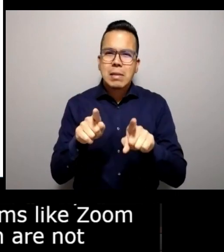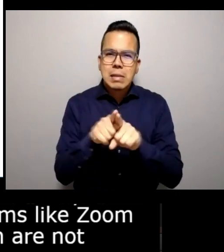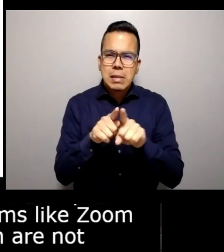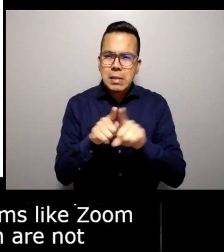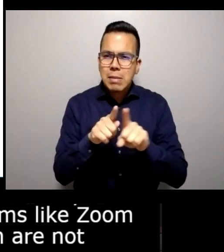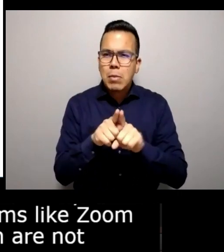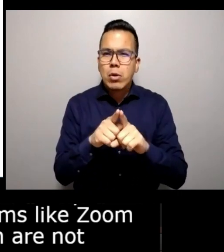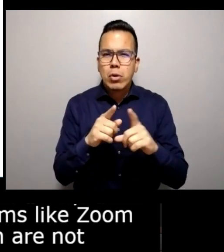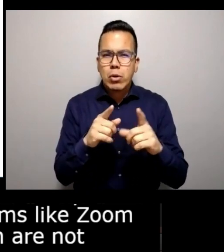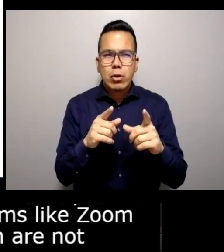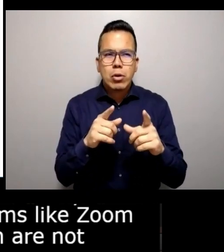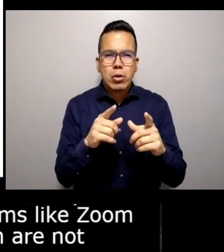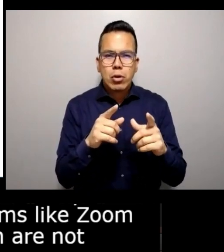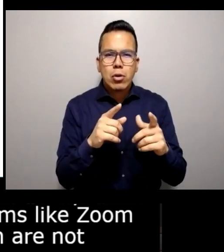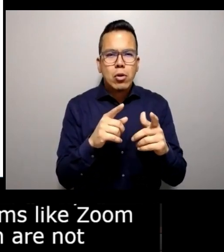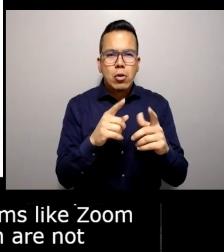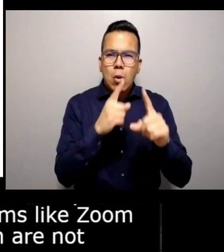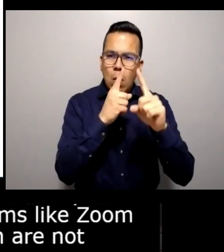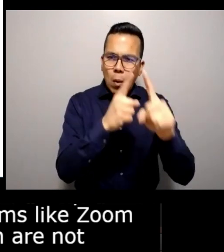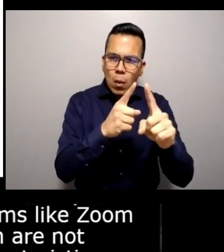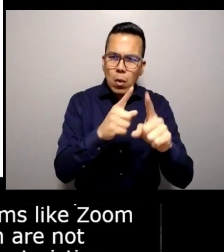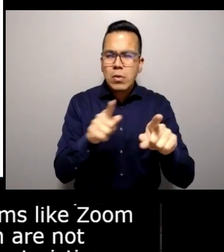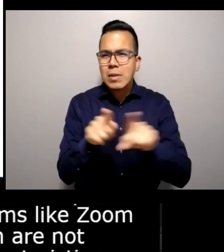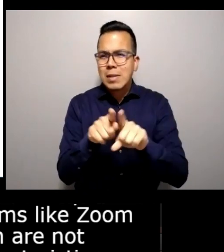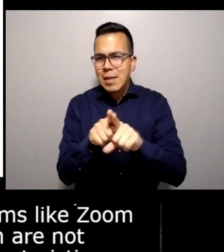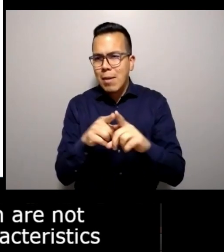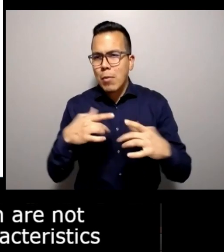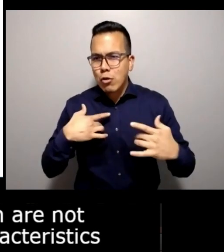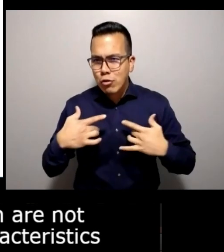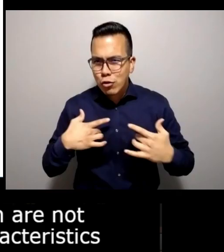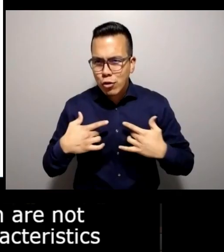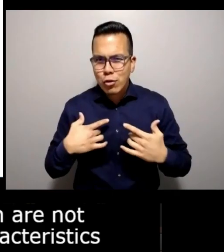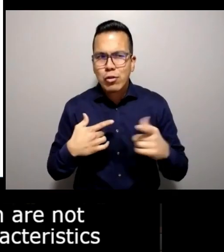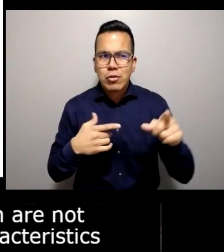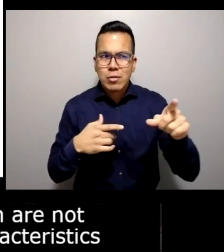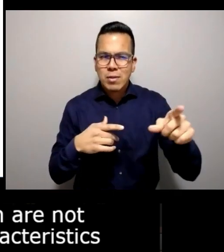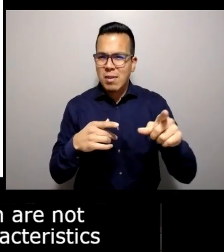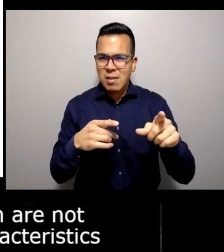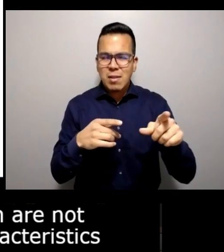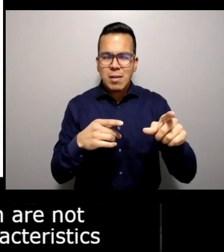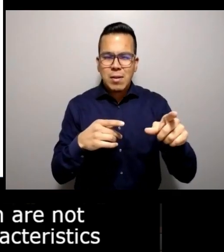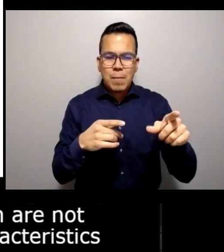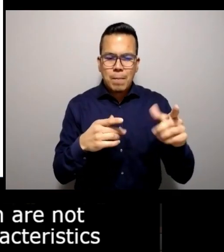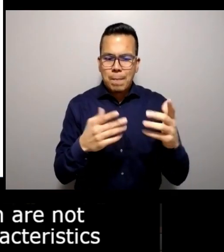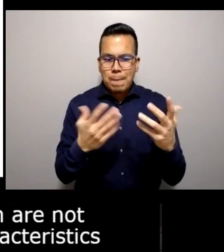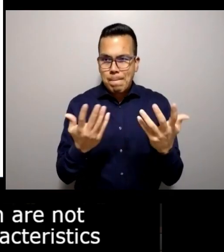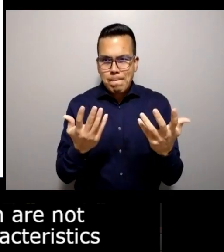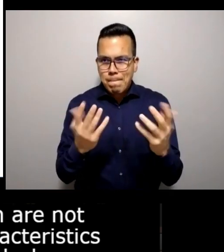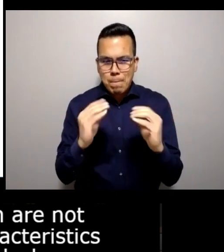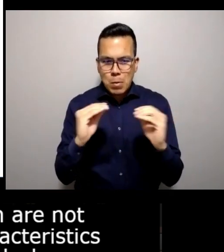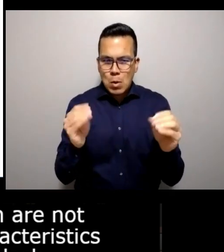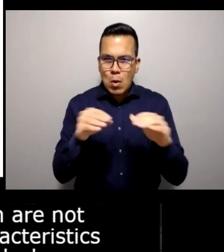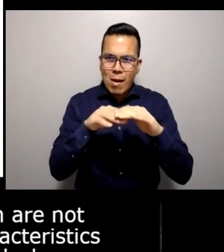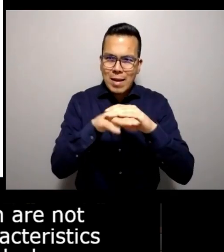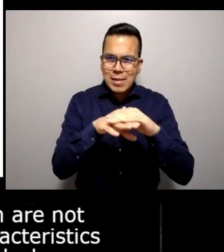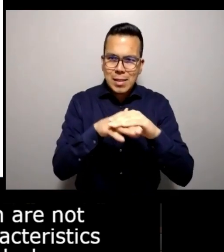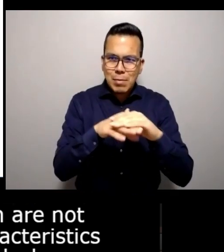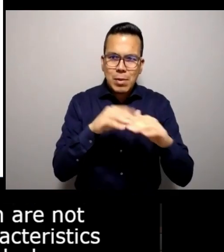also raise many of the same concerns regarding lack of accessibility. So much of what